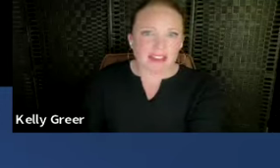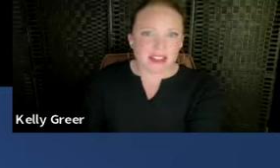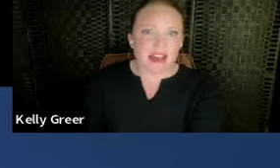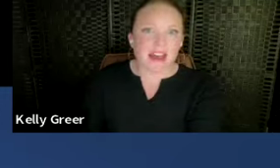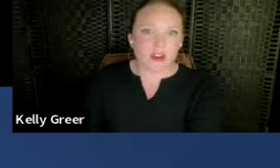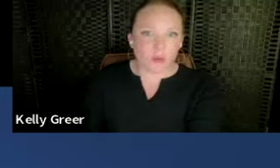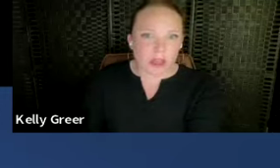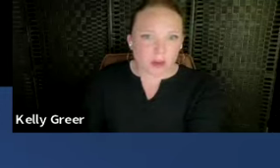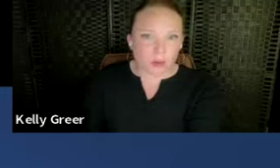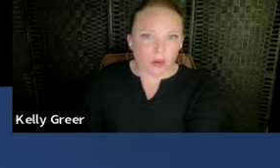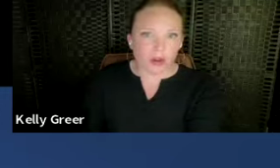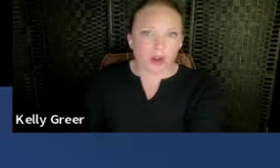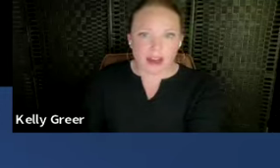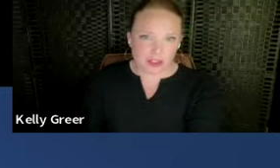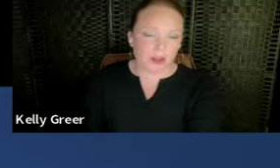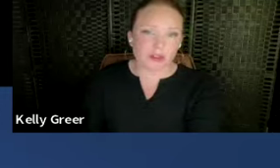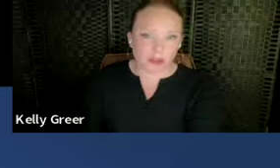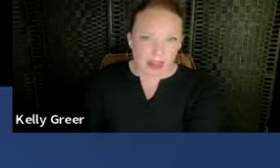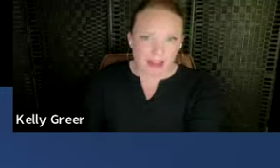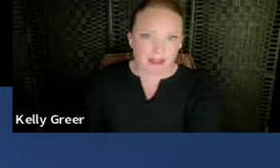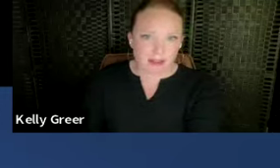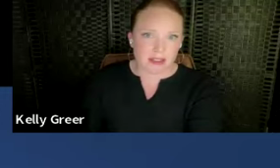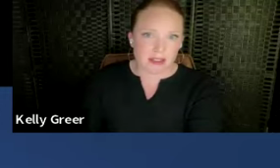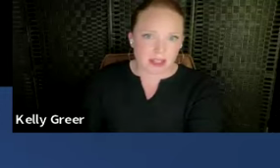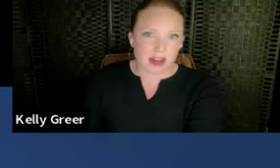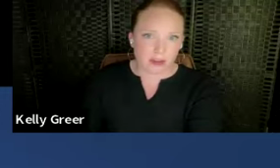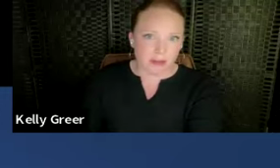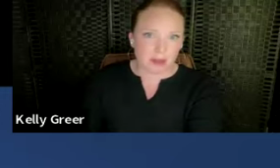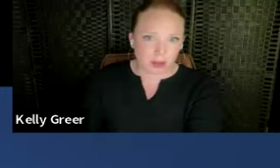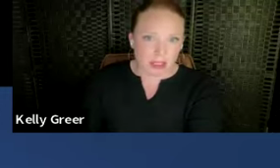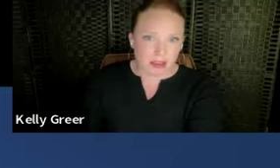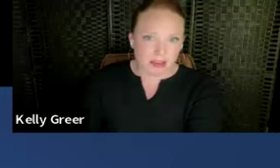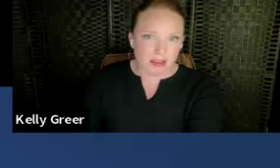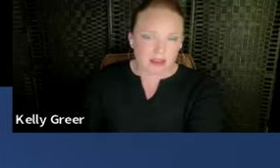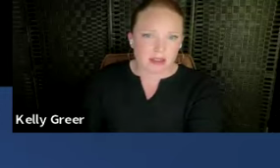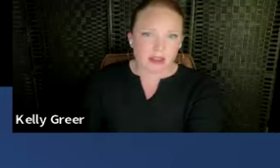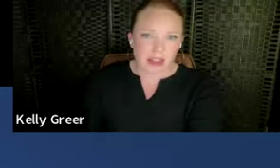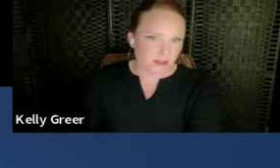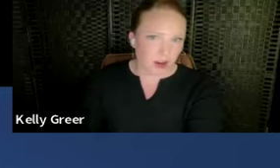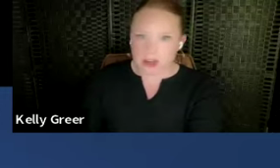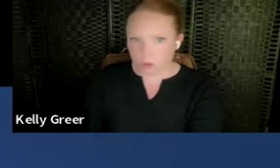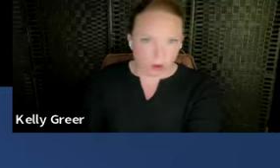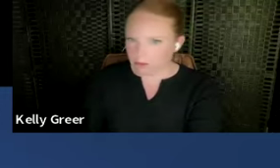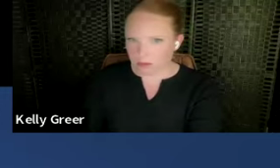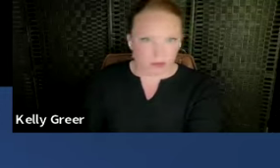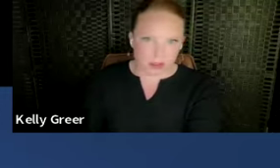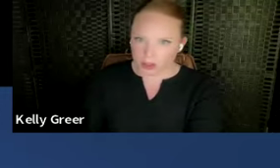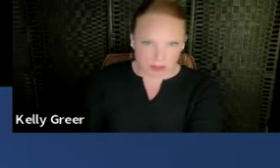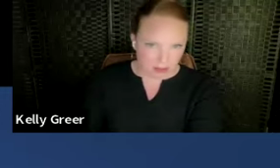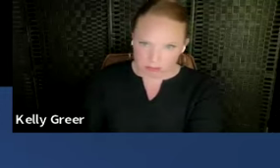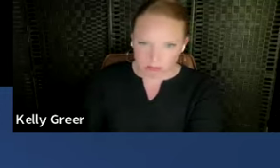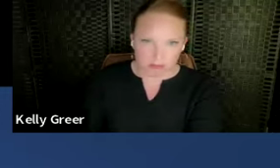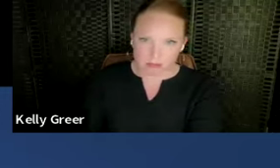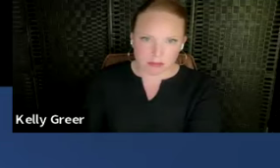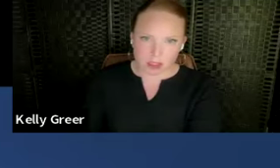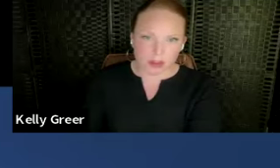After that, then we will have to address the DC government buildings as far as what the